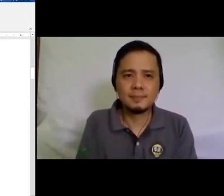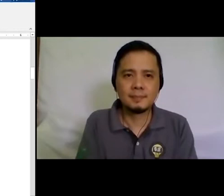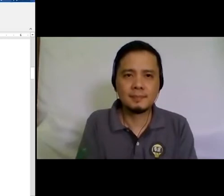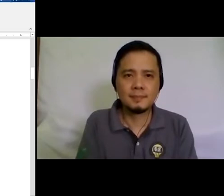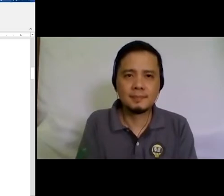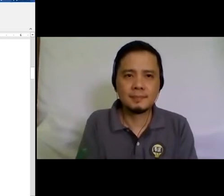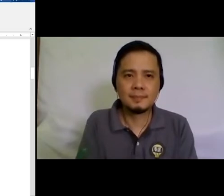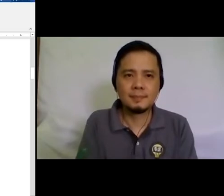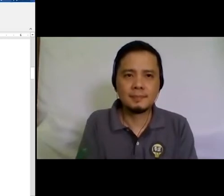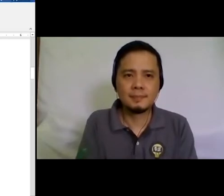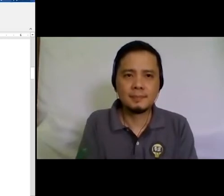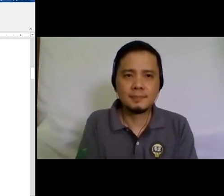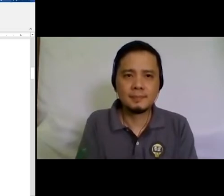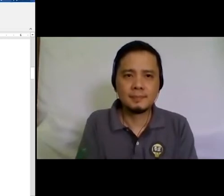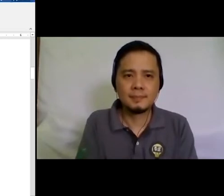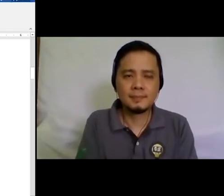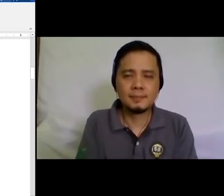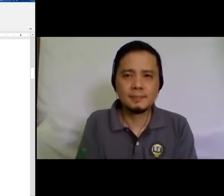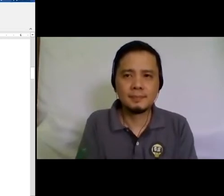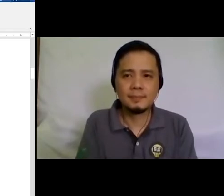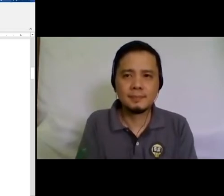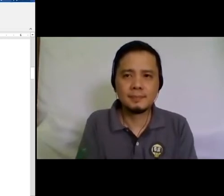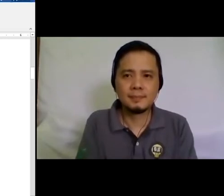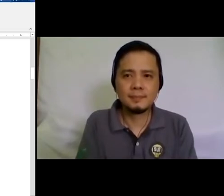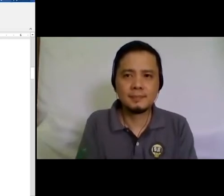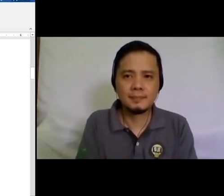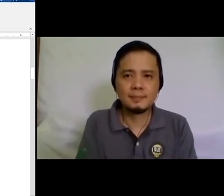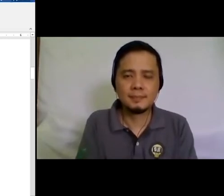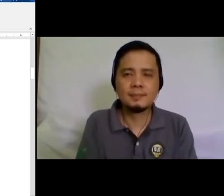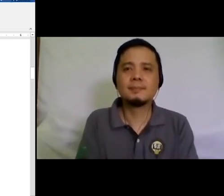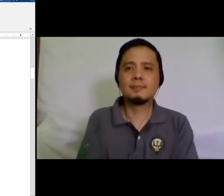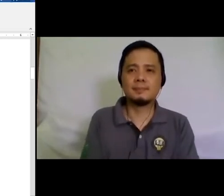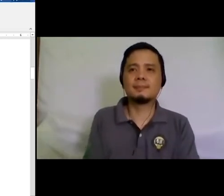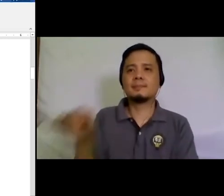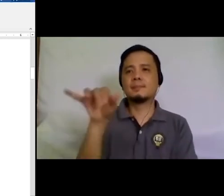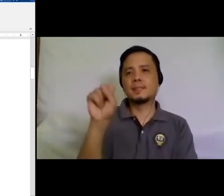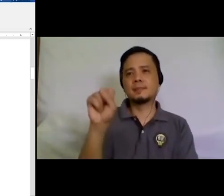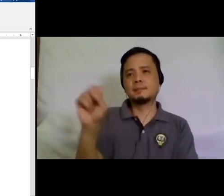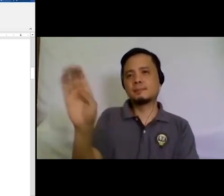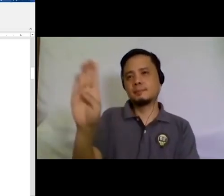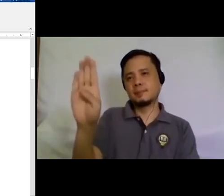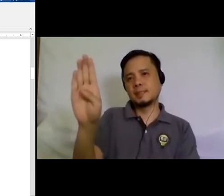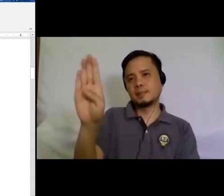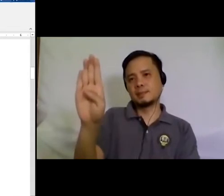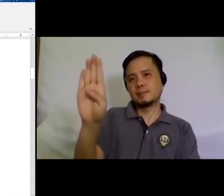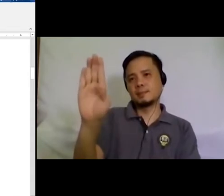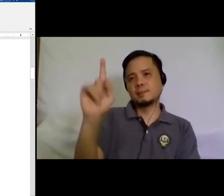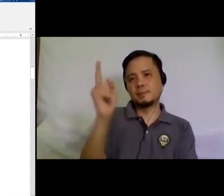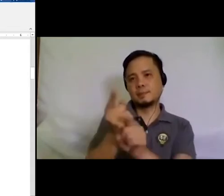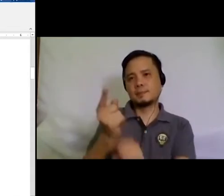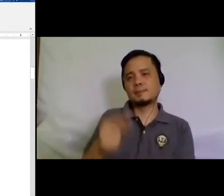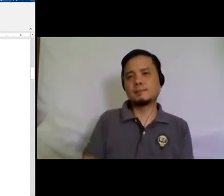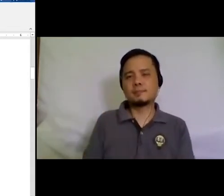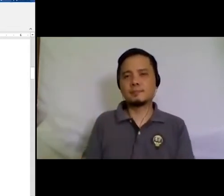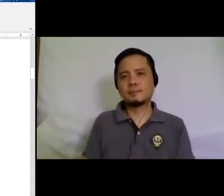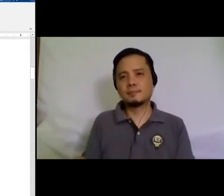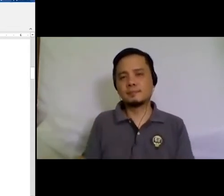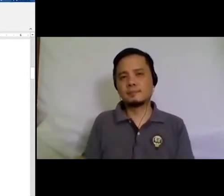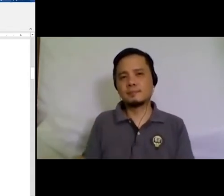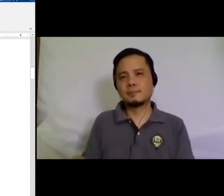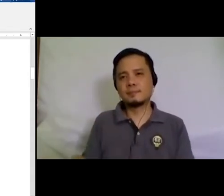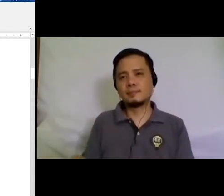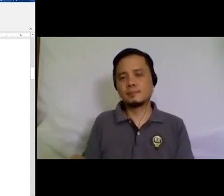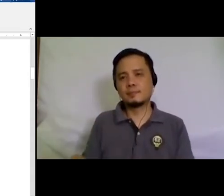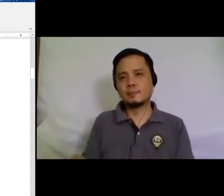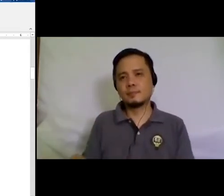B. Ray is saying B. Yes, correct. Why do we want